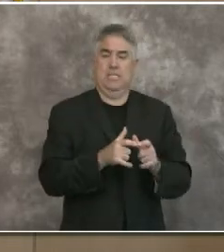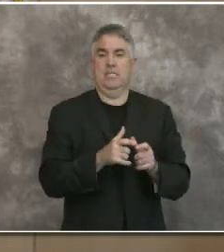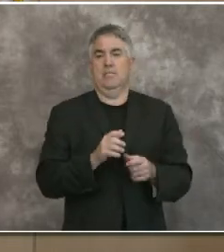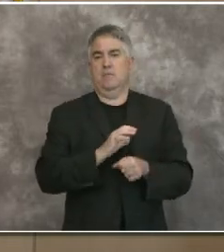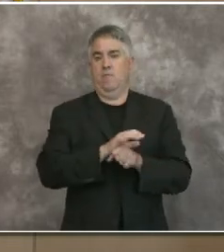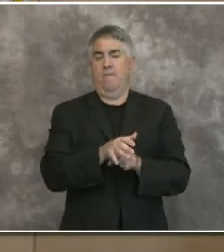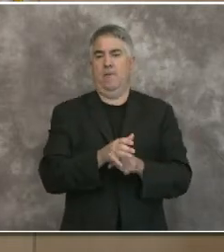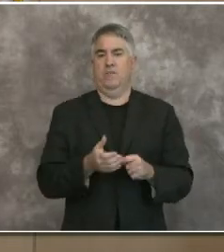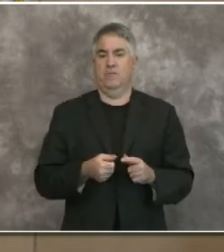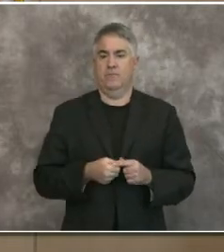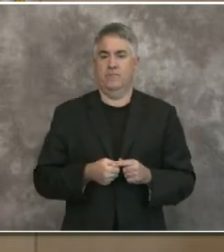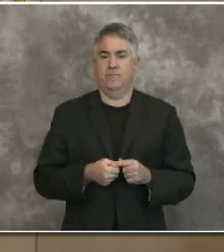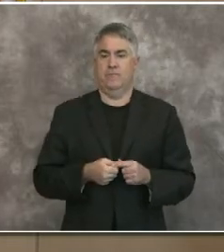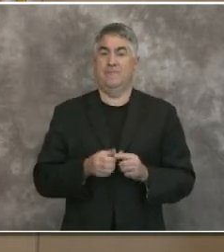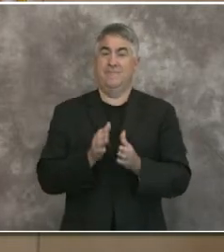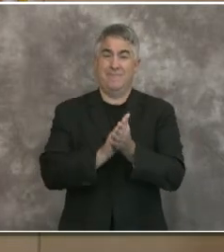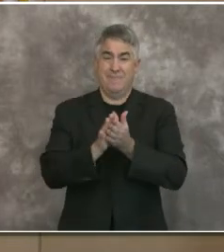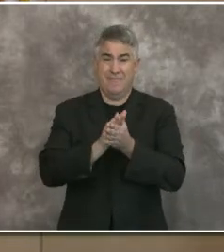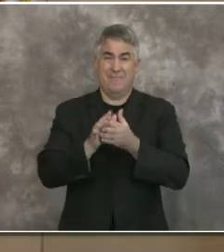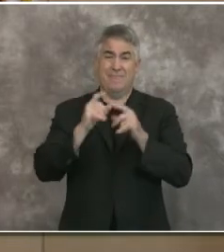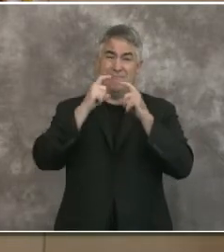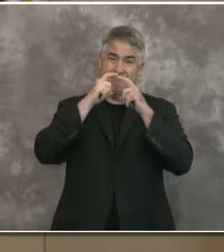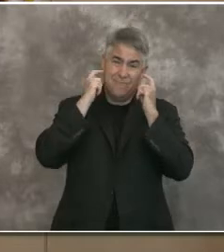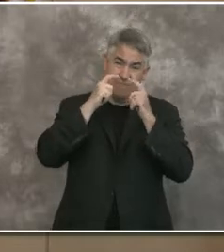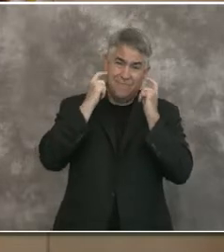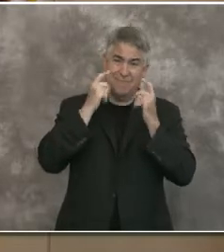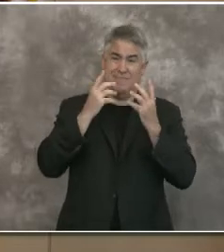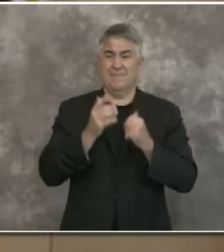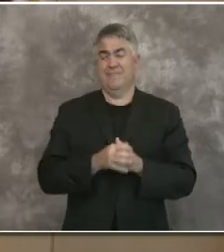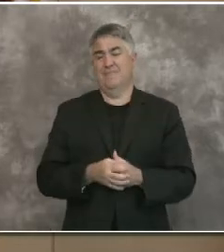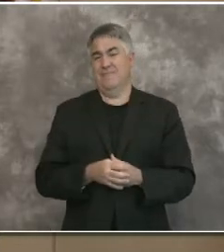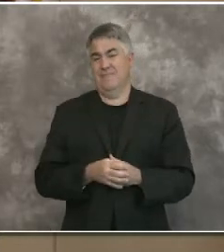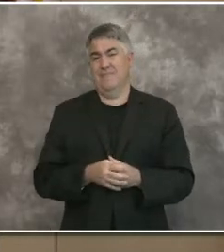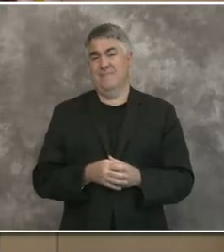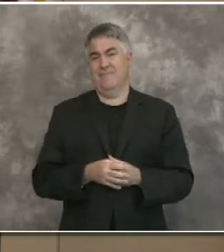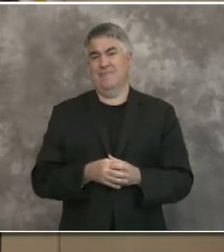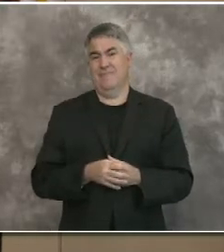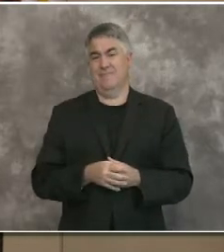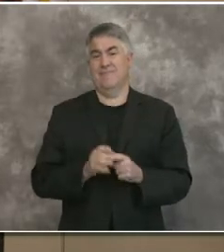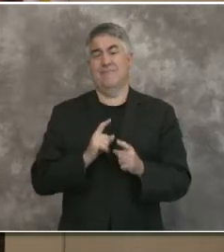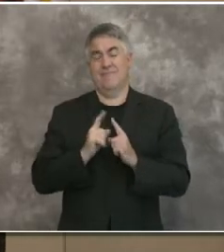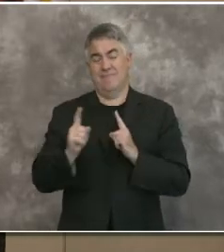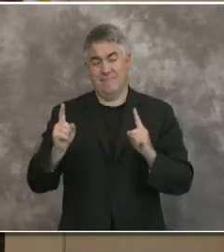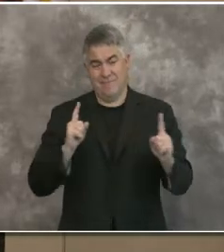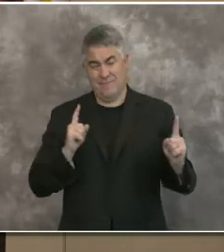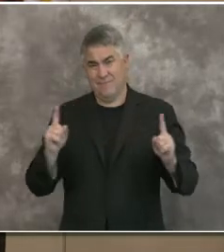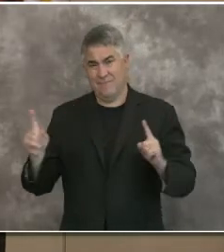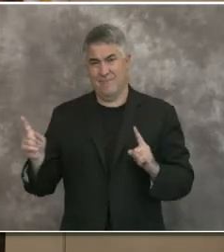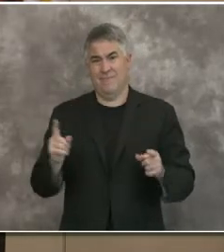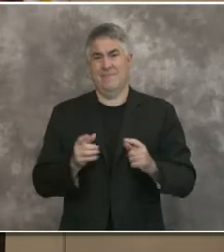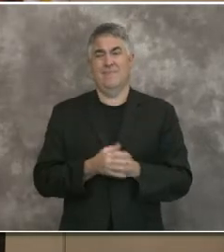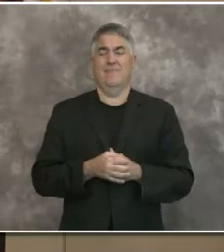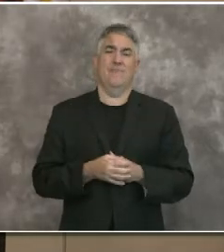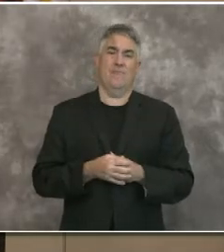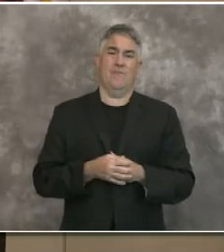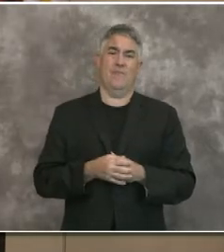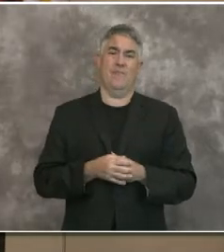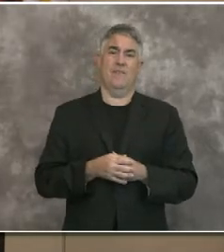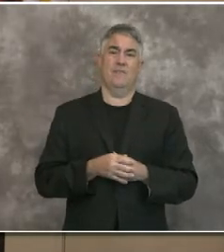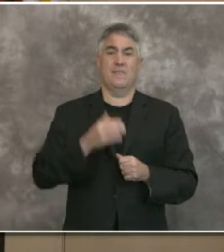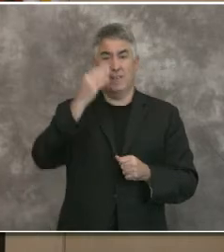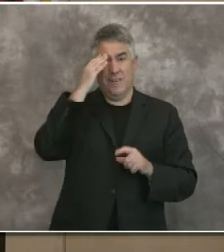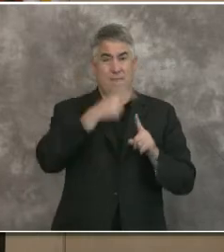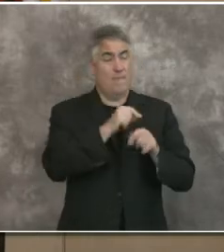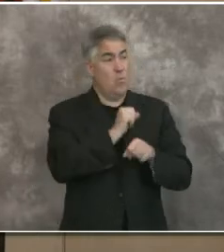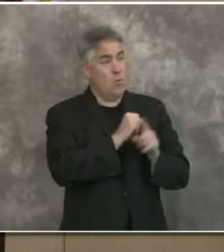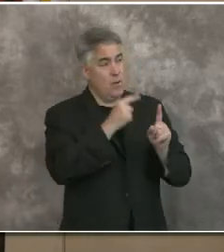sanitation, facial coverings, distancing, social distancing, and screenings. All of these are